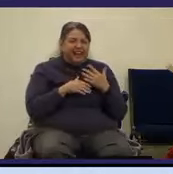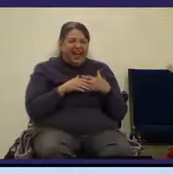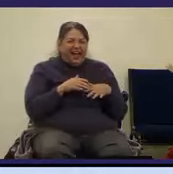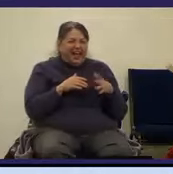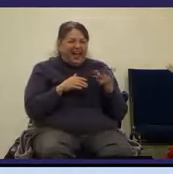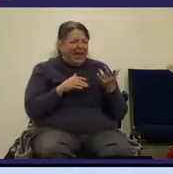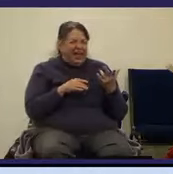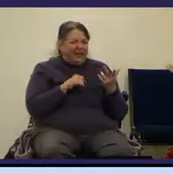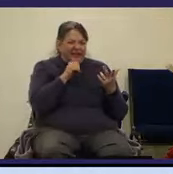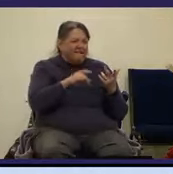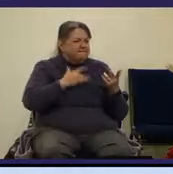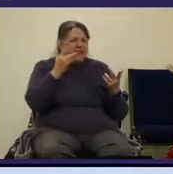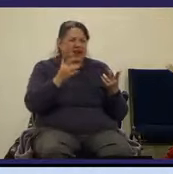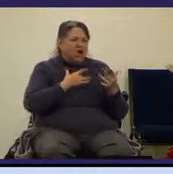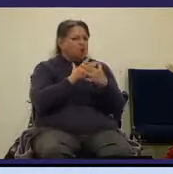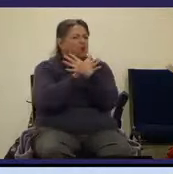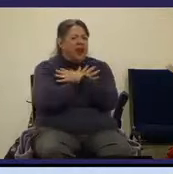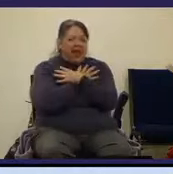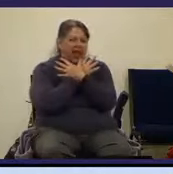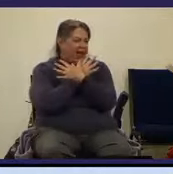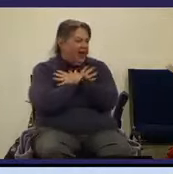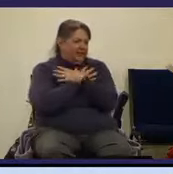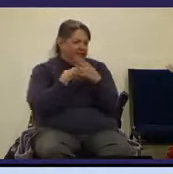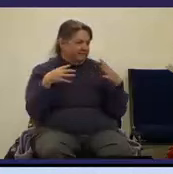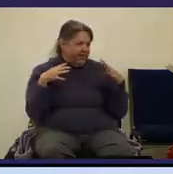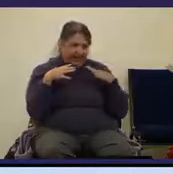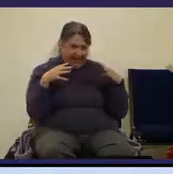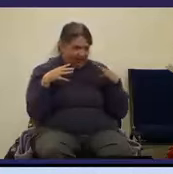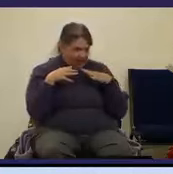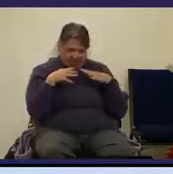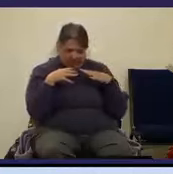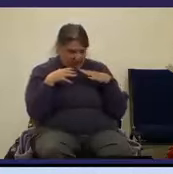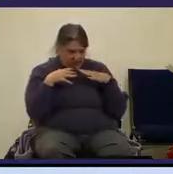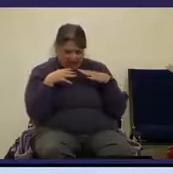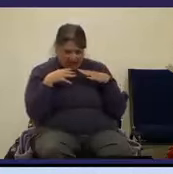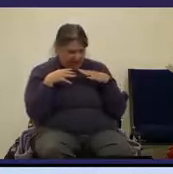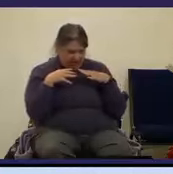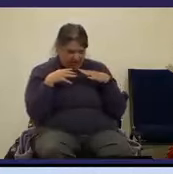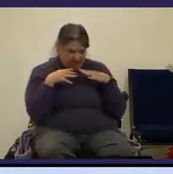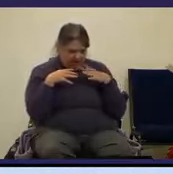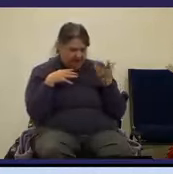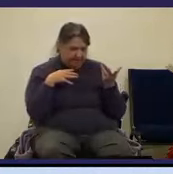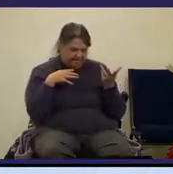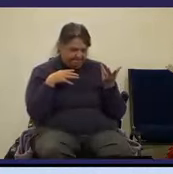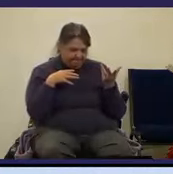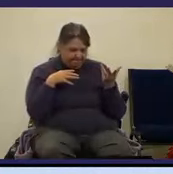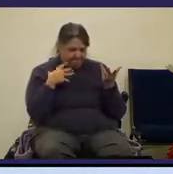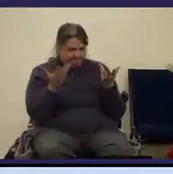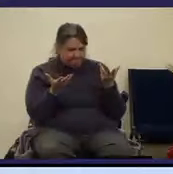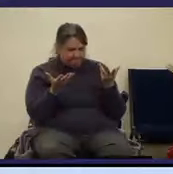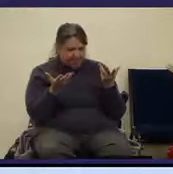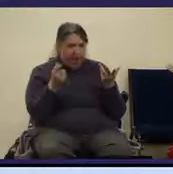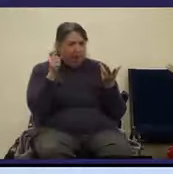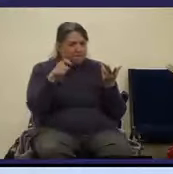I wasn't restful. I wasn't restful. I don't mean that I wasn't getting good sleep or I wasn't